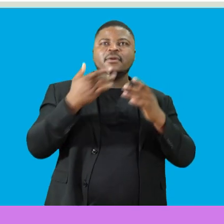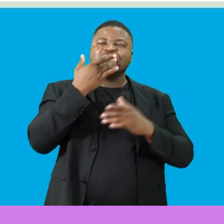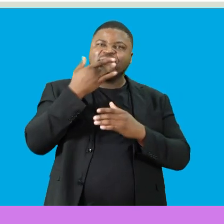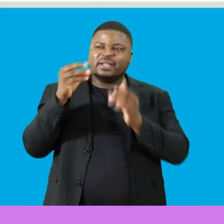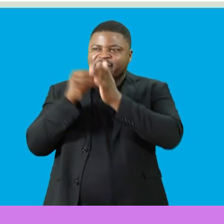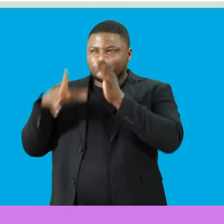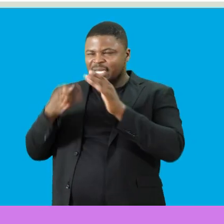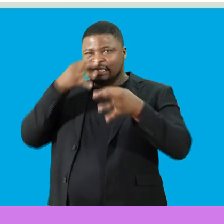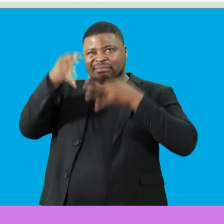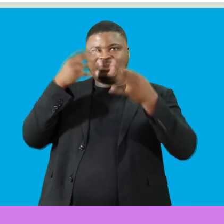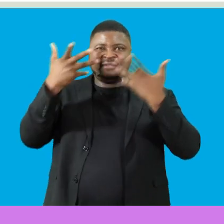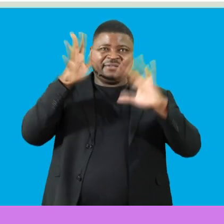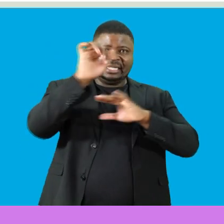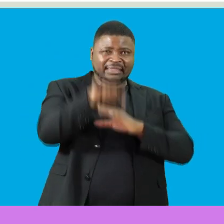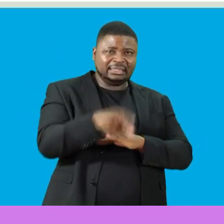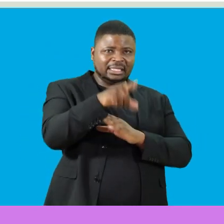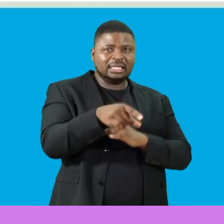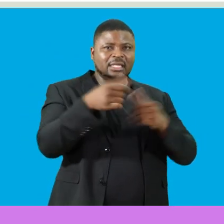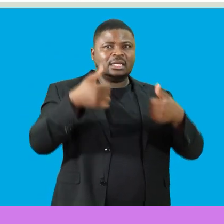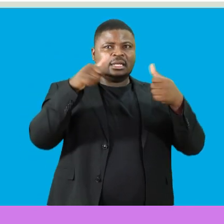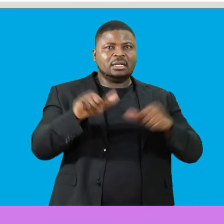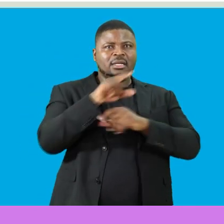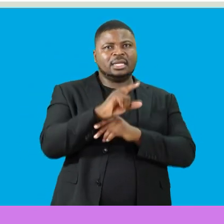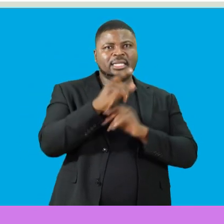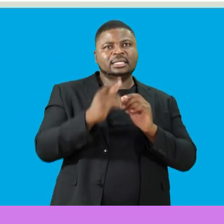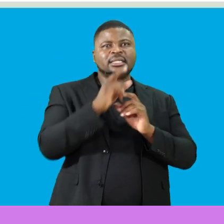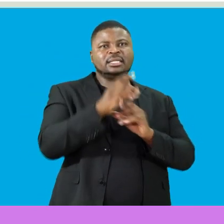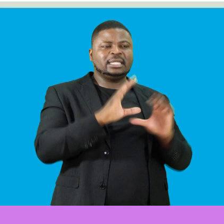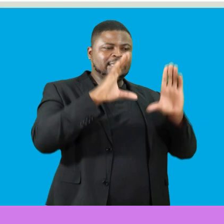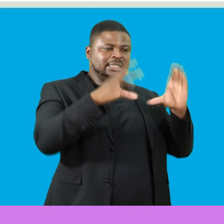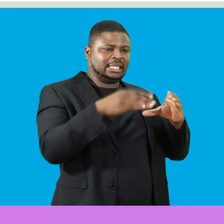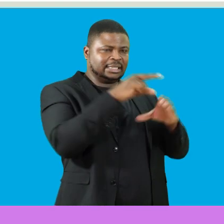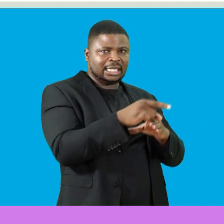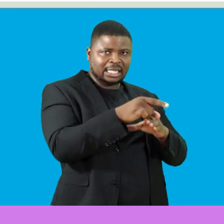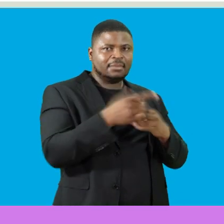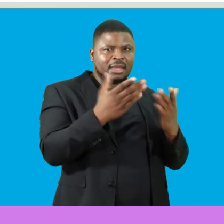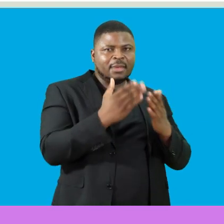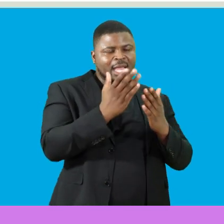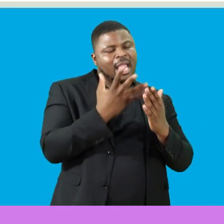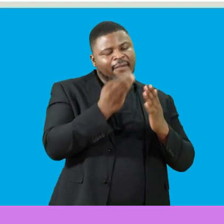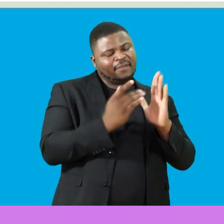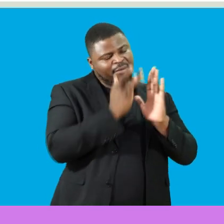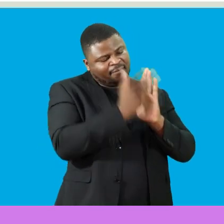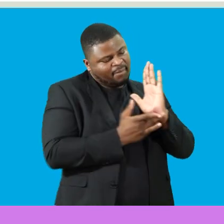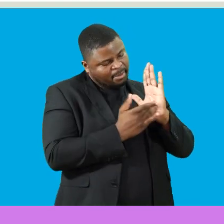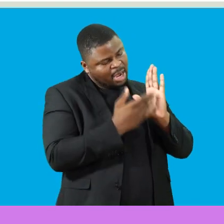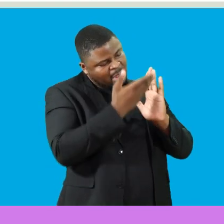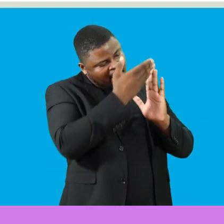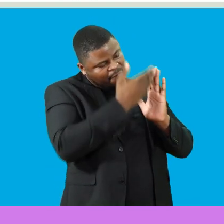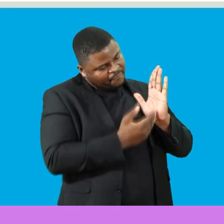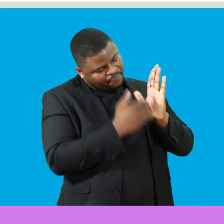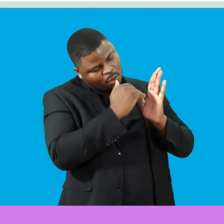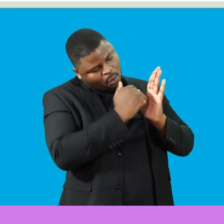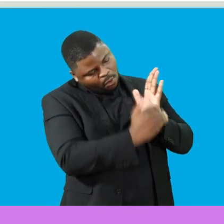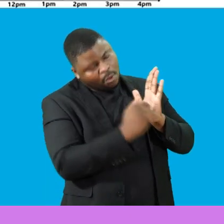flavors. Then we defined a sector as a slice of the pie chart. For an example, this is a portion of the